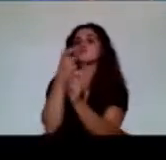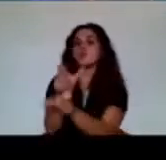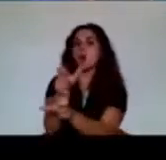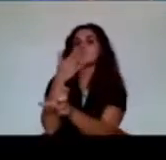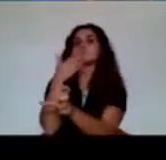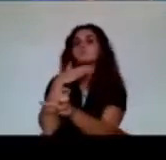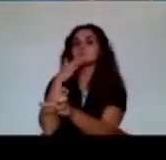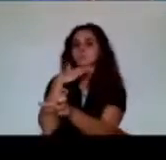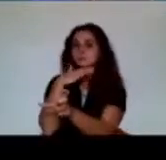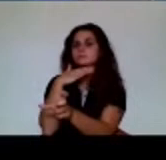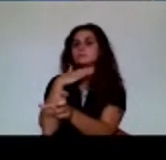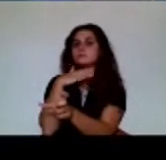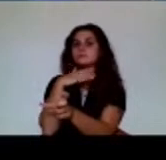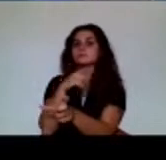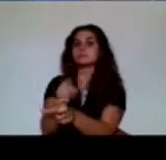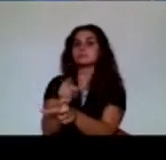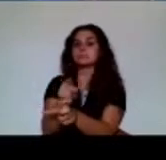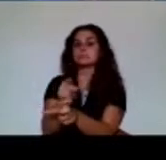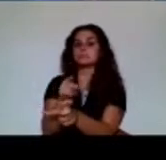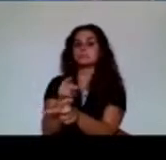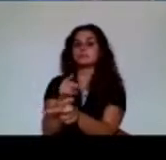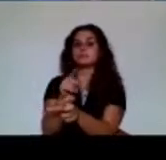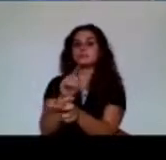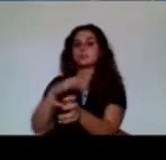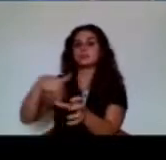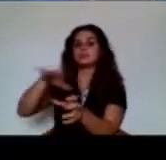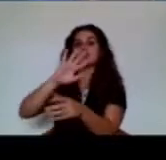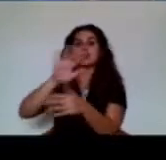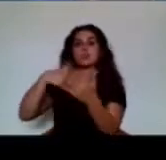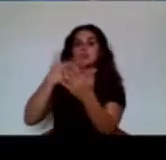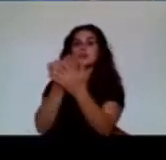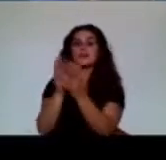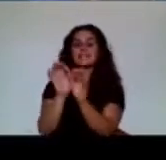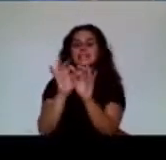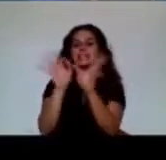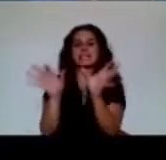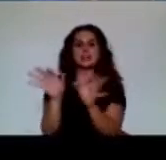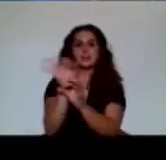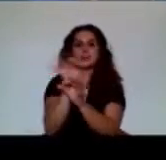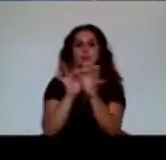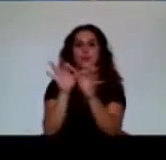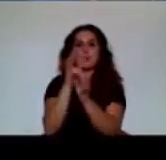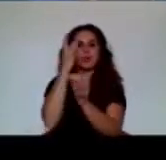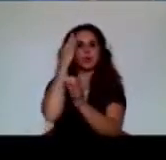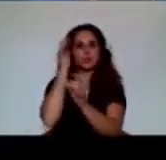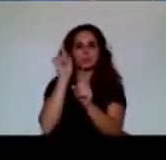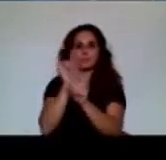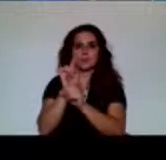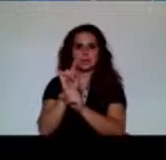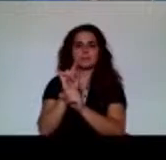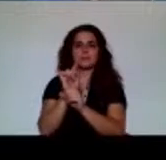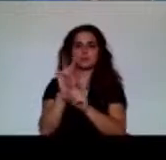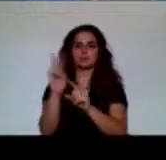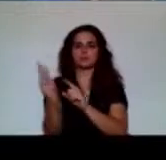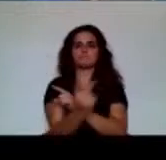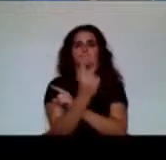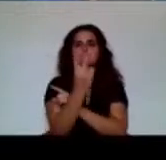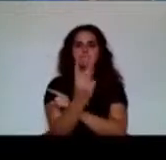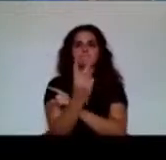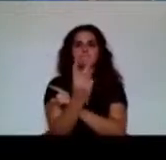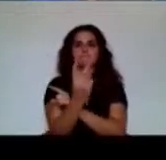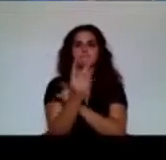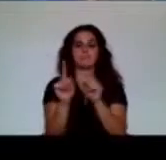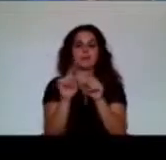what they're doing, they assign the same number of coins to the black and to the white target. So they do